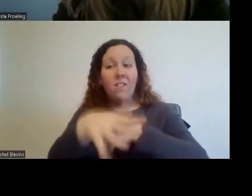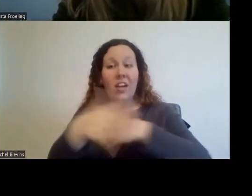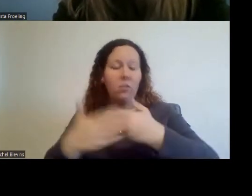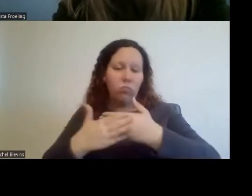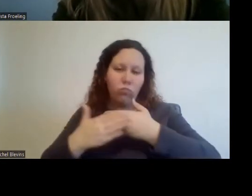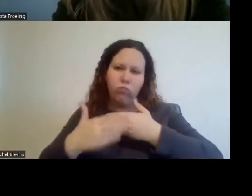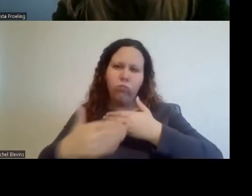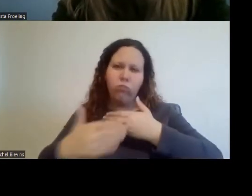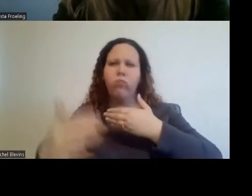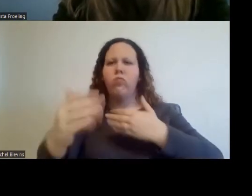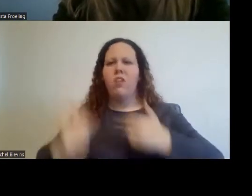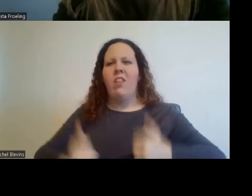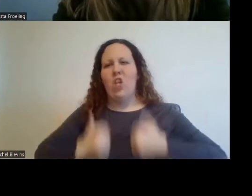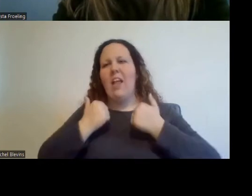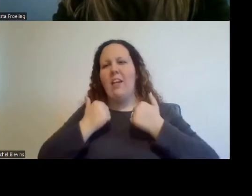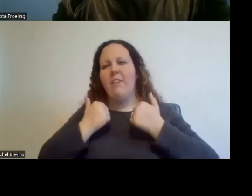lives.